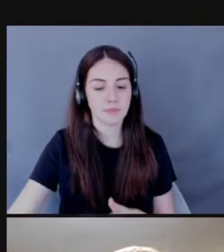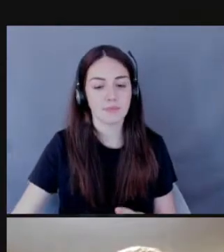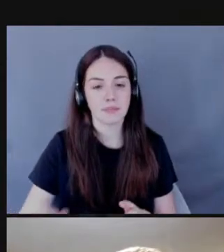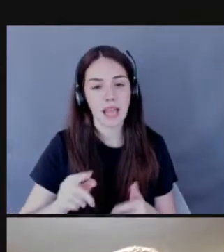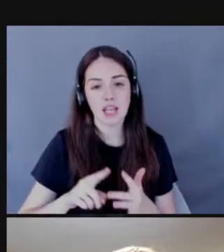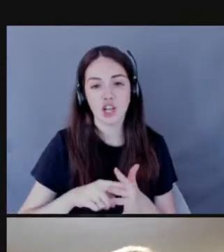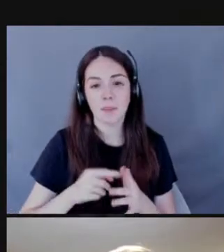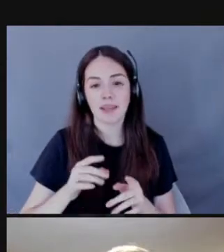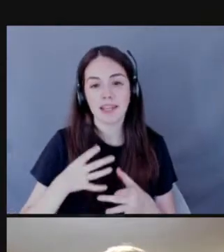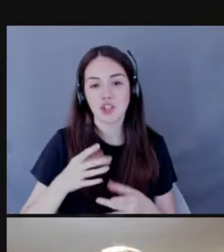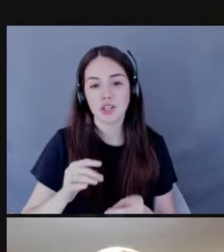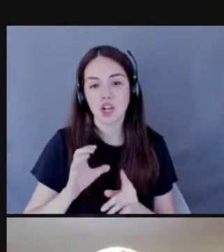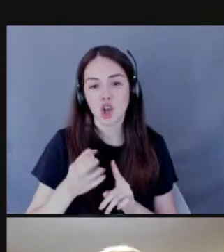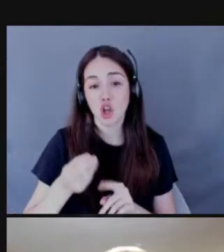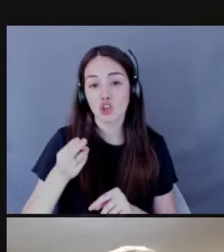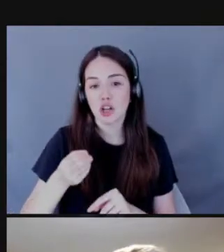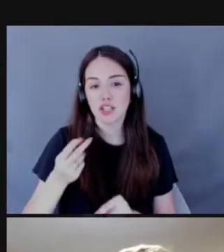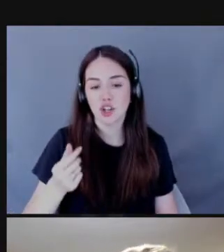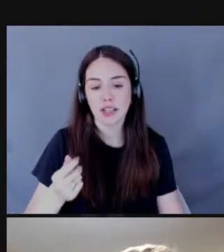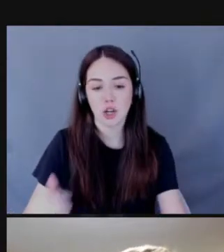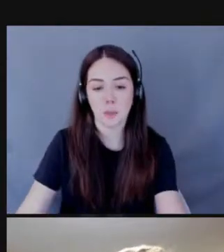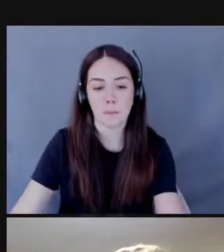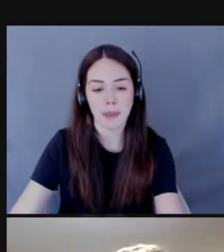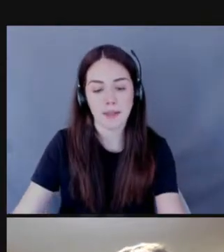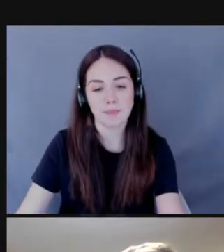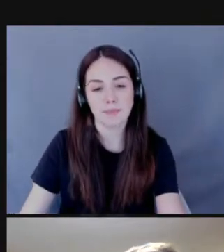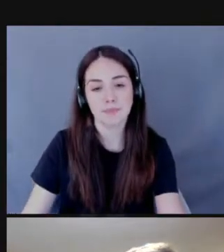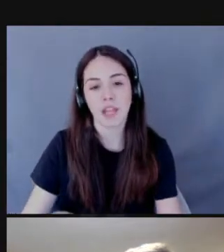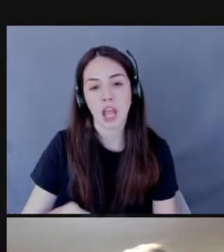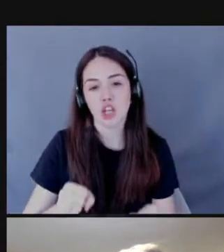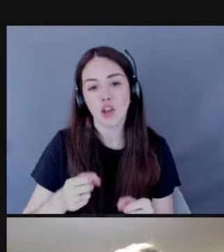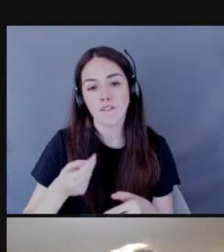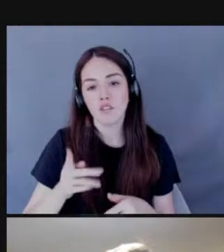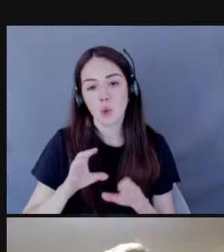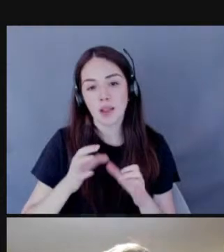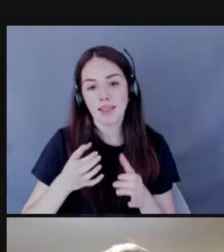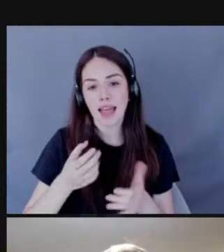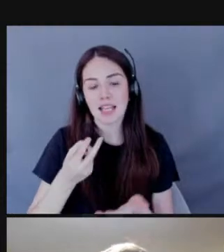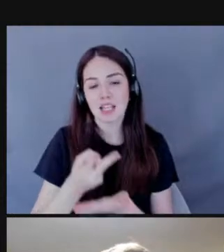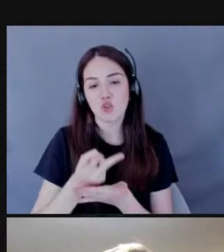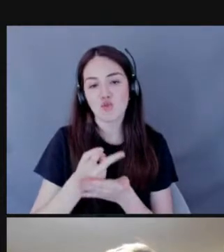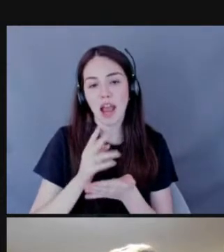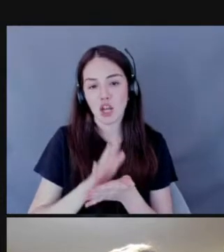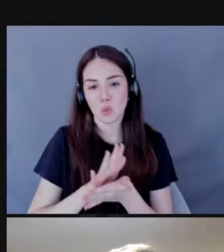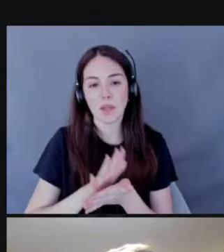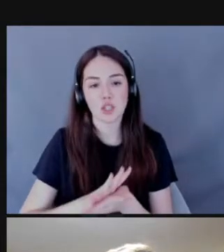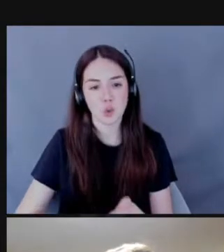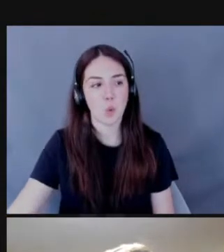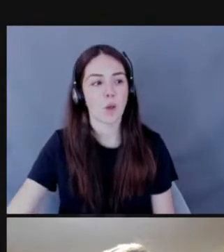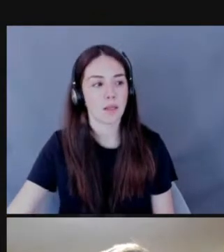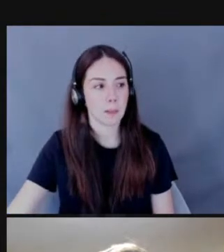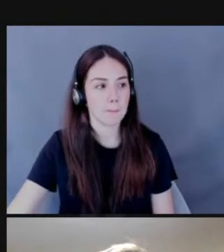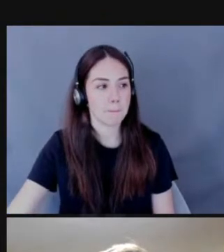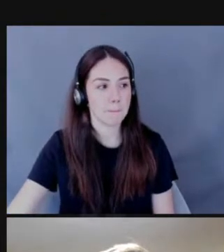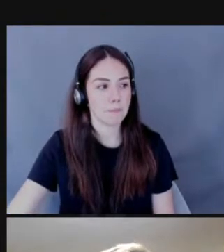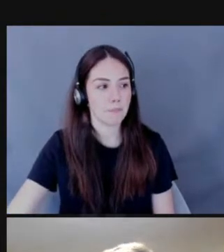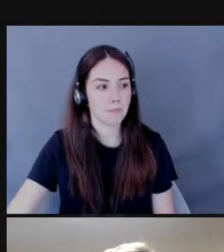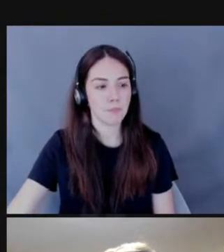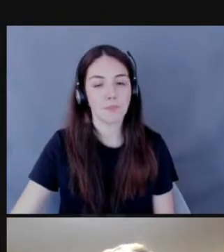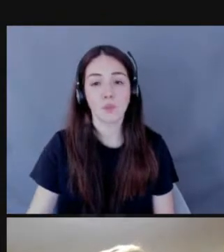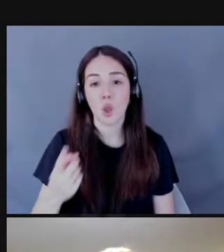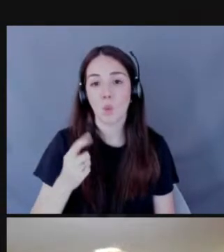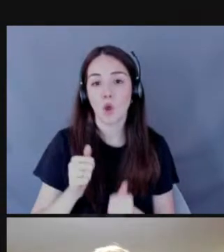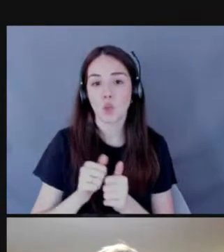cultural history a little bit. I had taken a few classes in graduate school to that end, and one of them was with